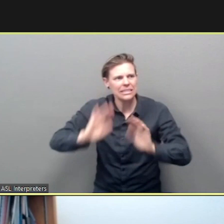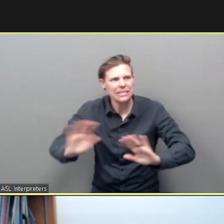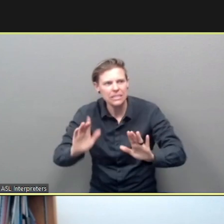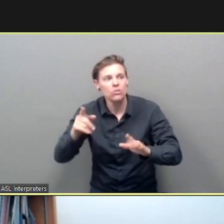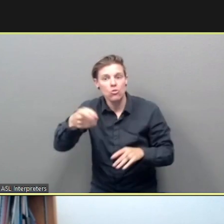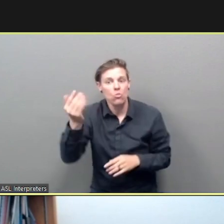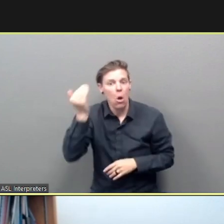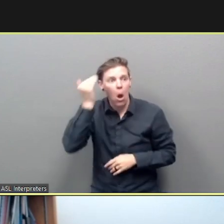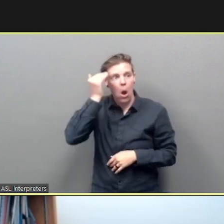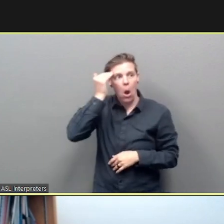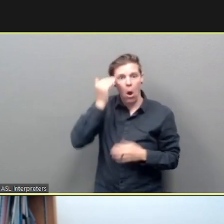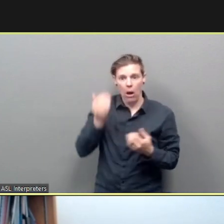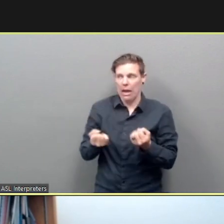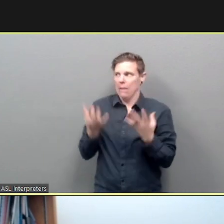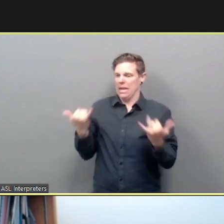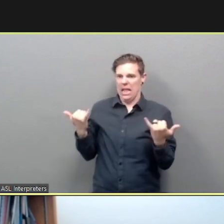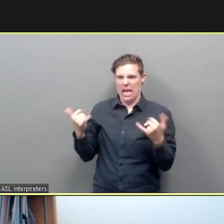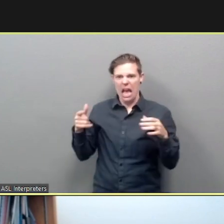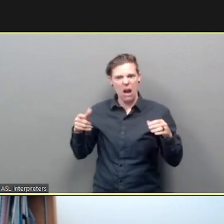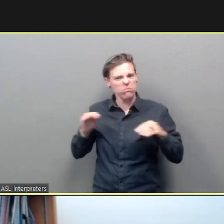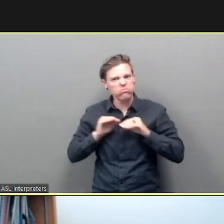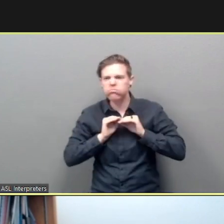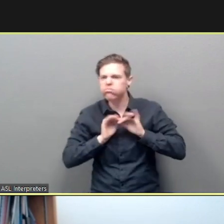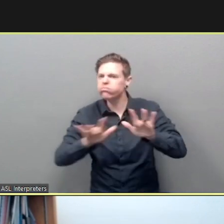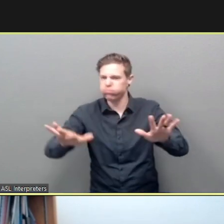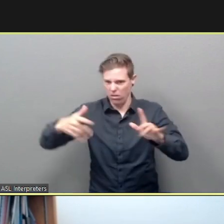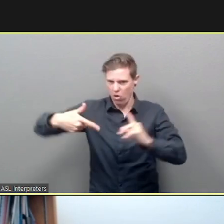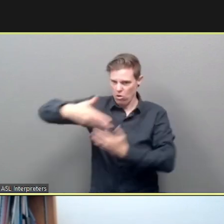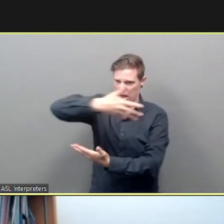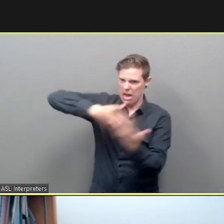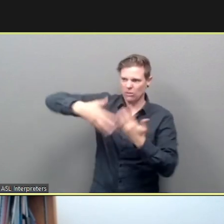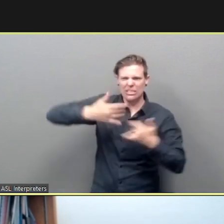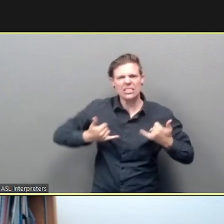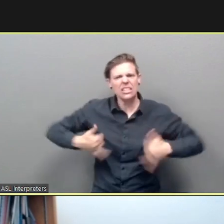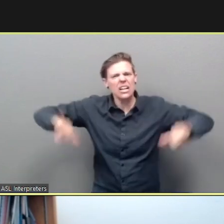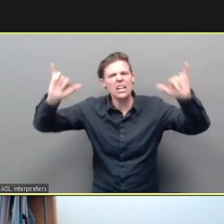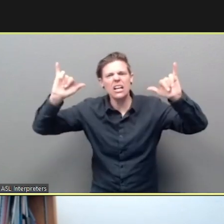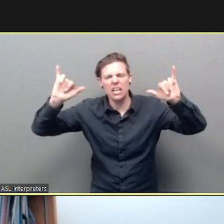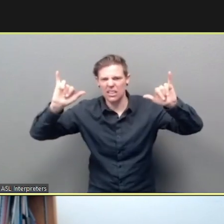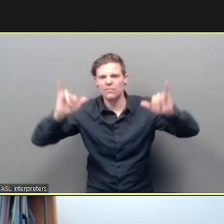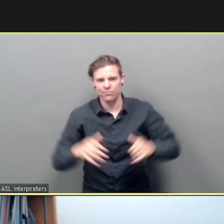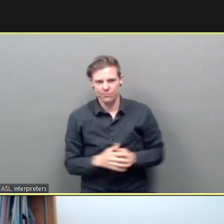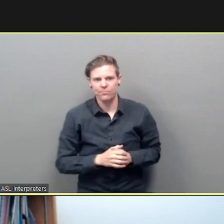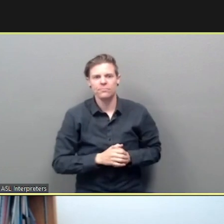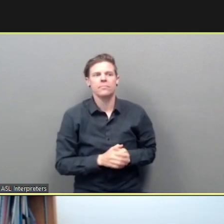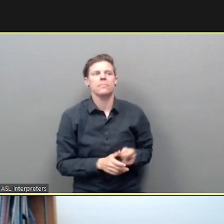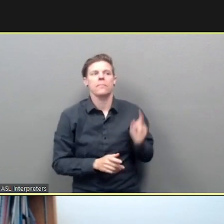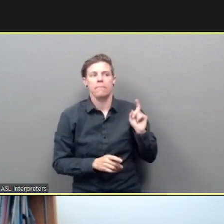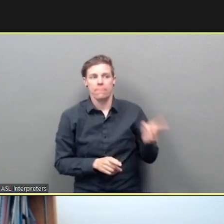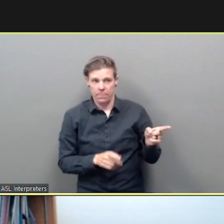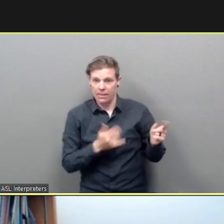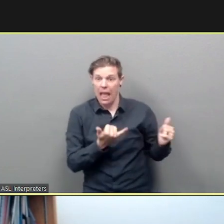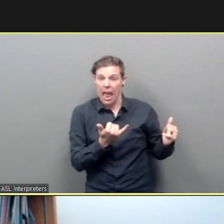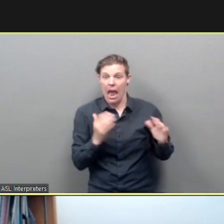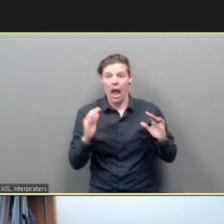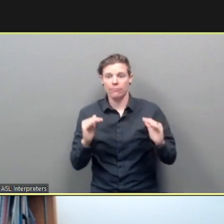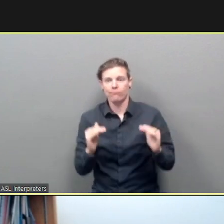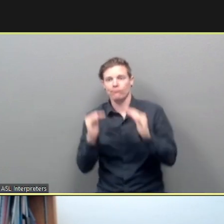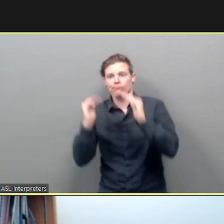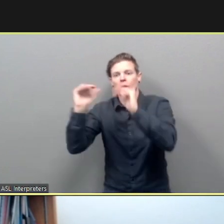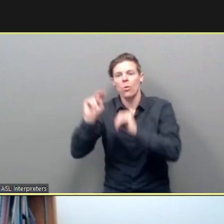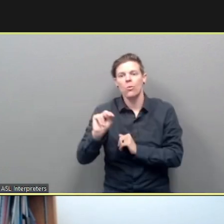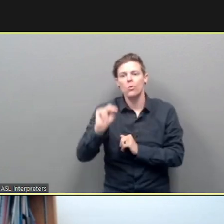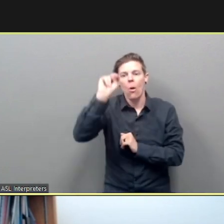activity that's occurring in your community. So next slide. This is the Northeast region. This is